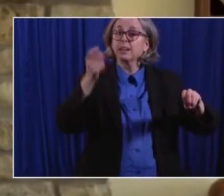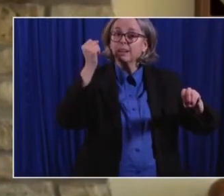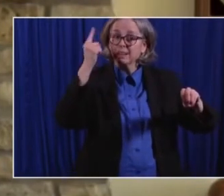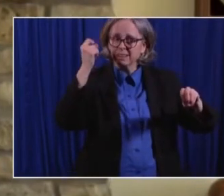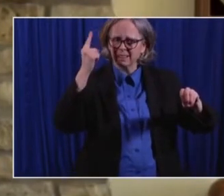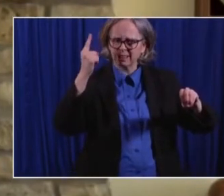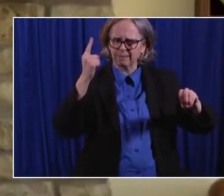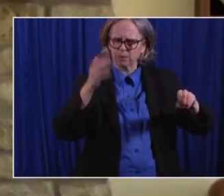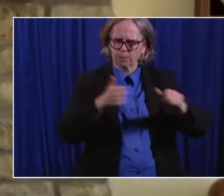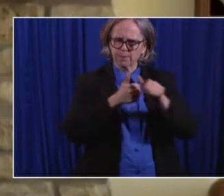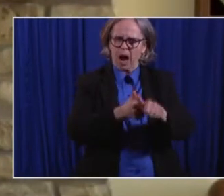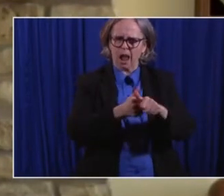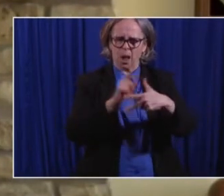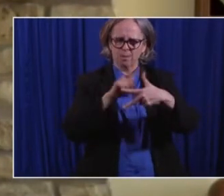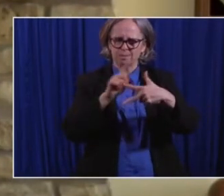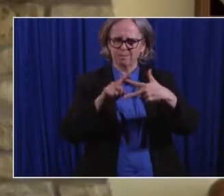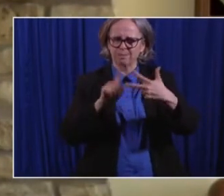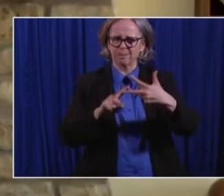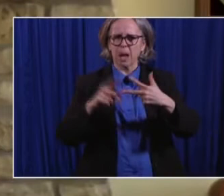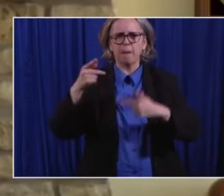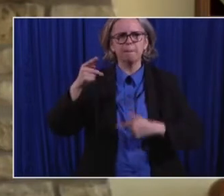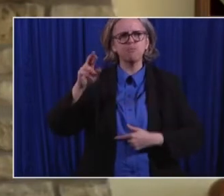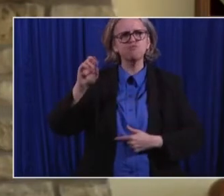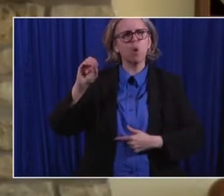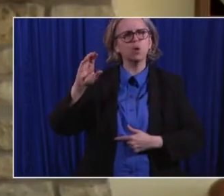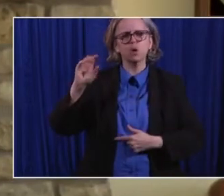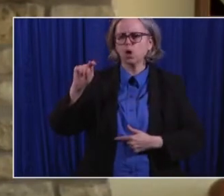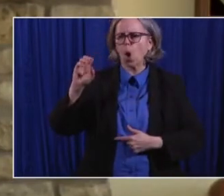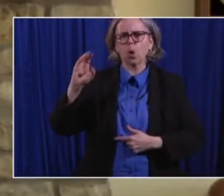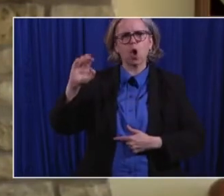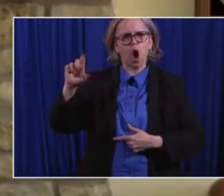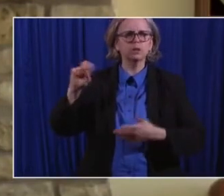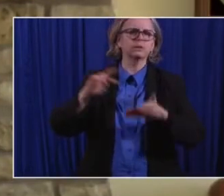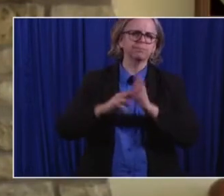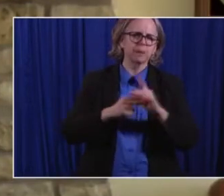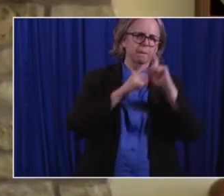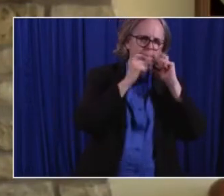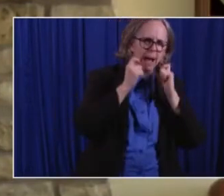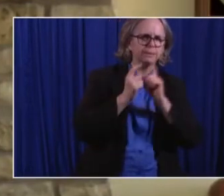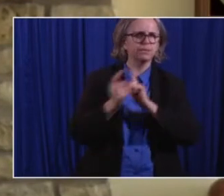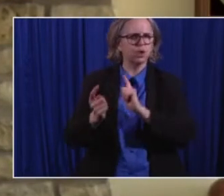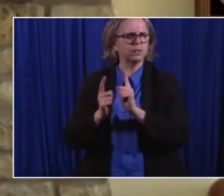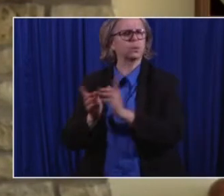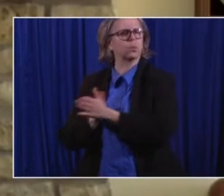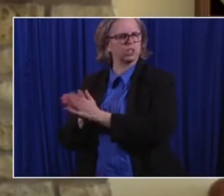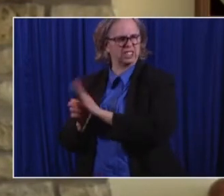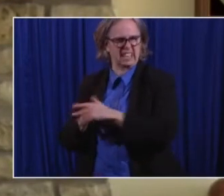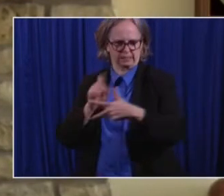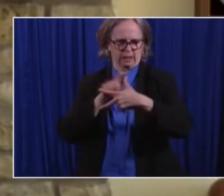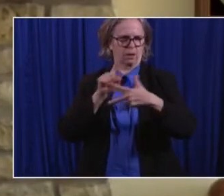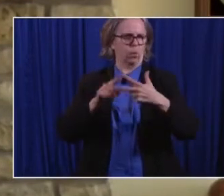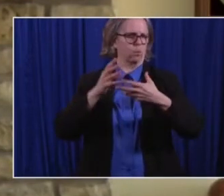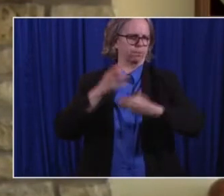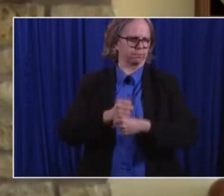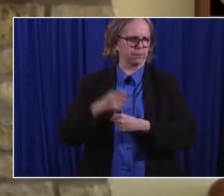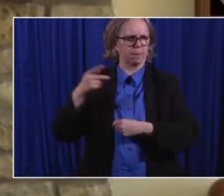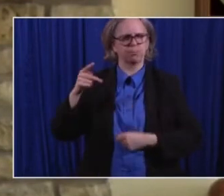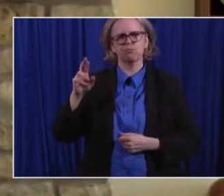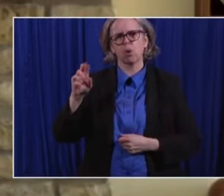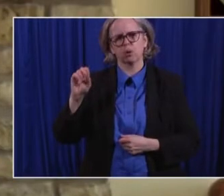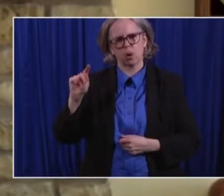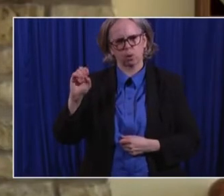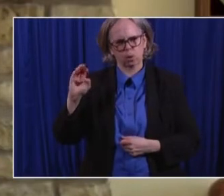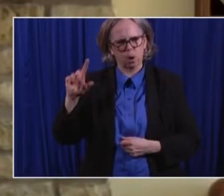start. As I've expressed to the Reds and the Indians, some of the minor league baseball teams and others, look, we're going to start at